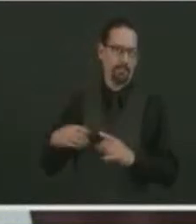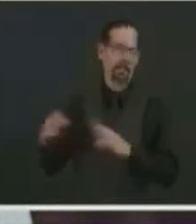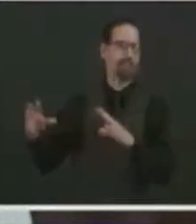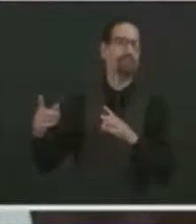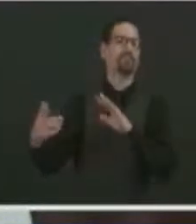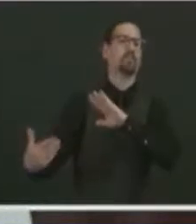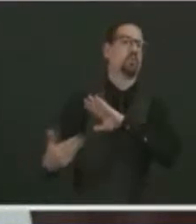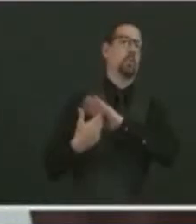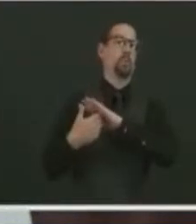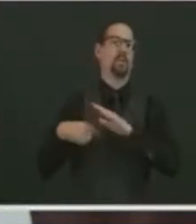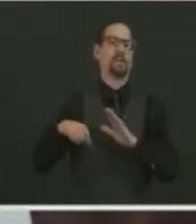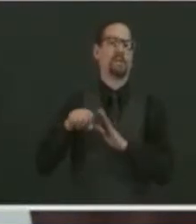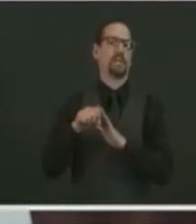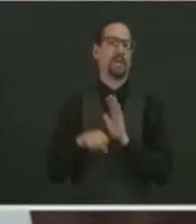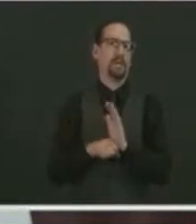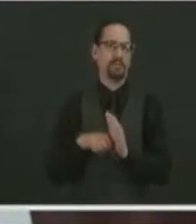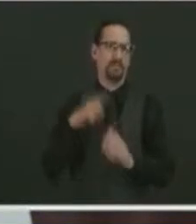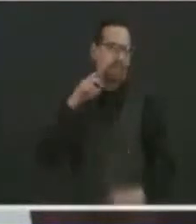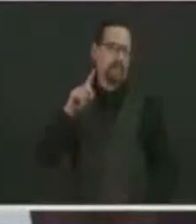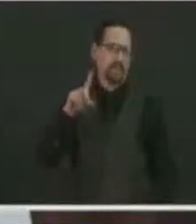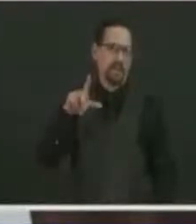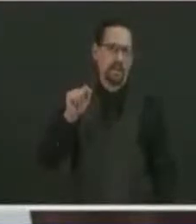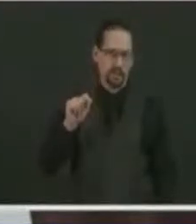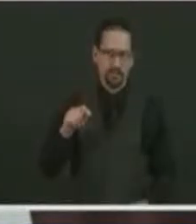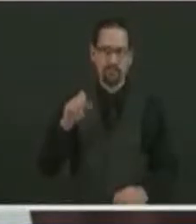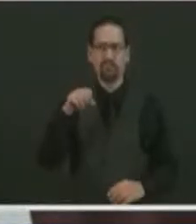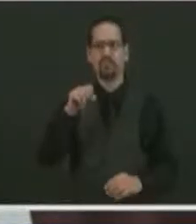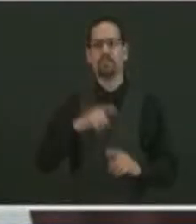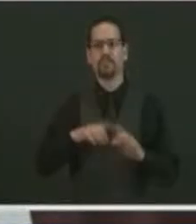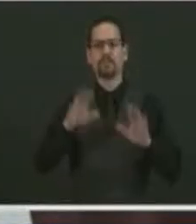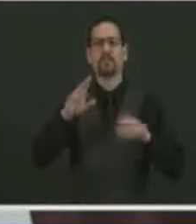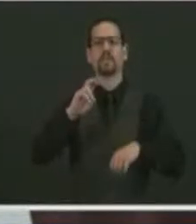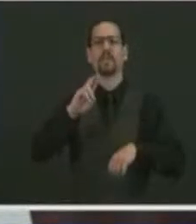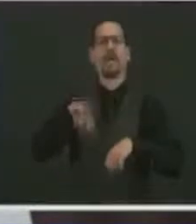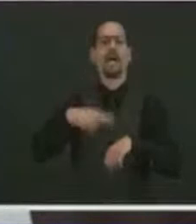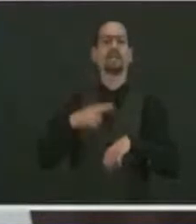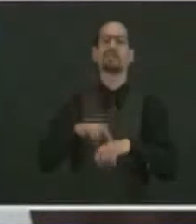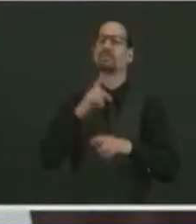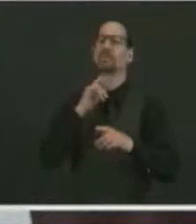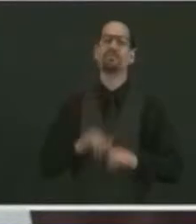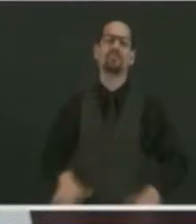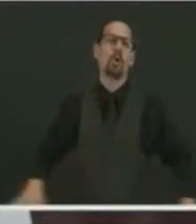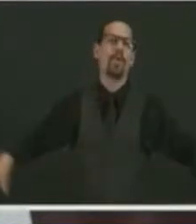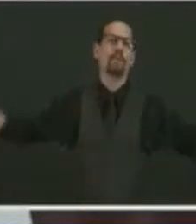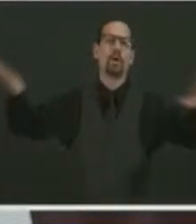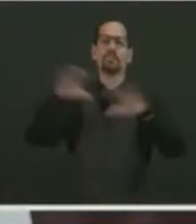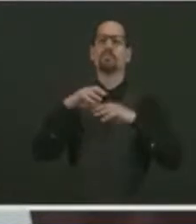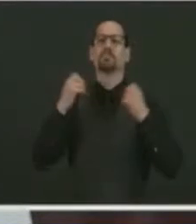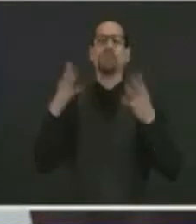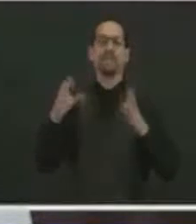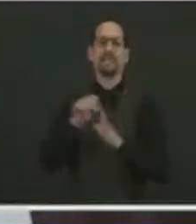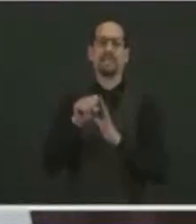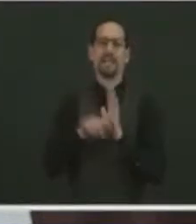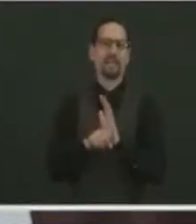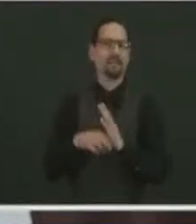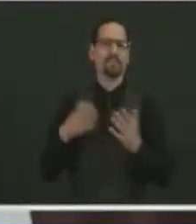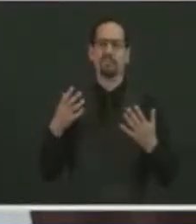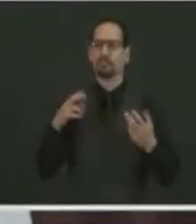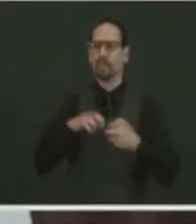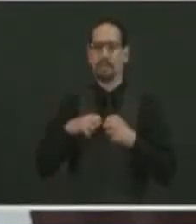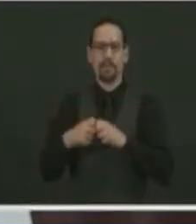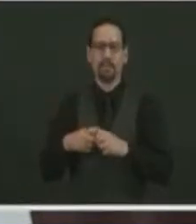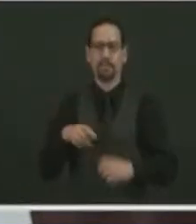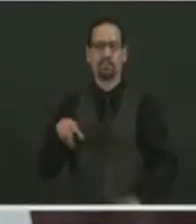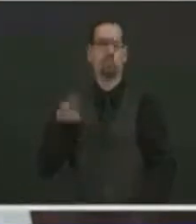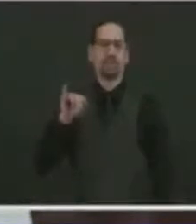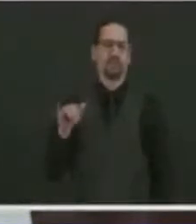There's a national problem now. Many states, including Rhode Island, have been the victim of fraud, like some identity type